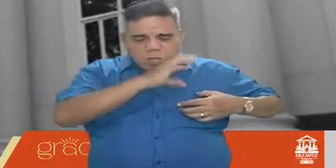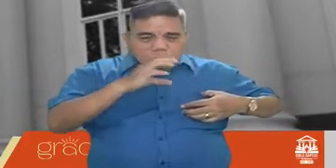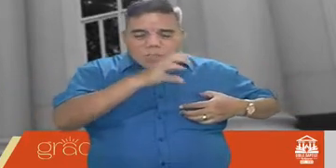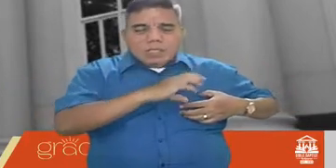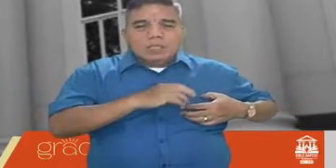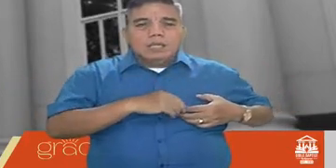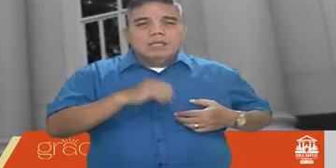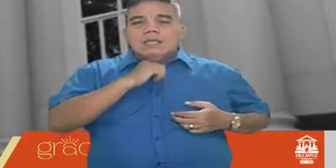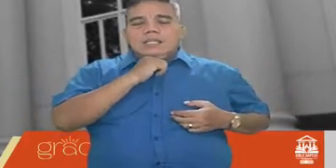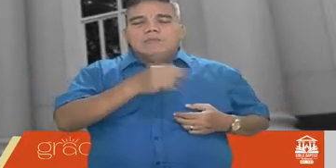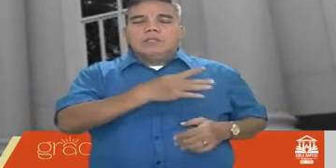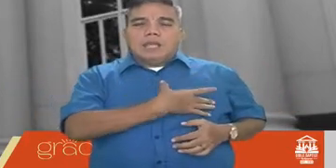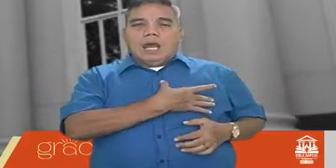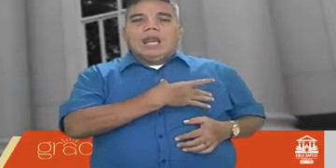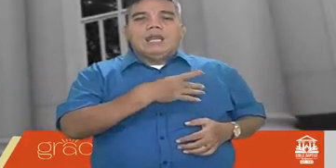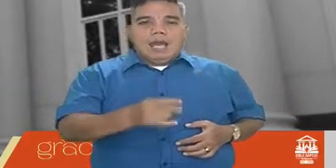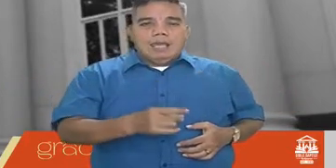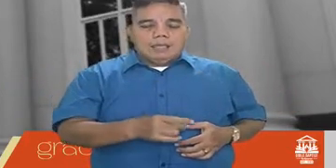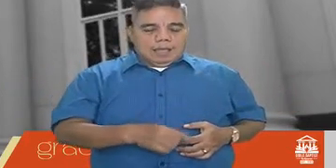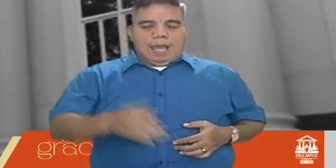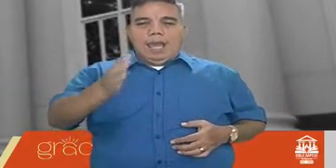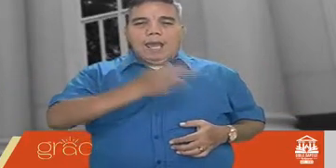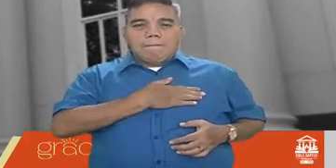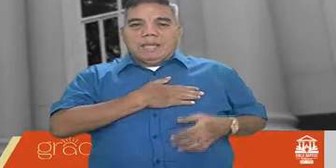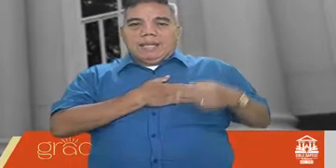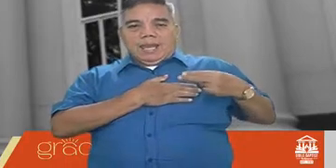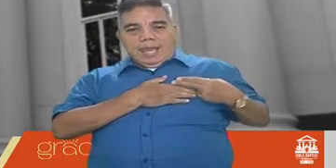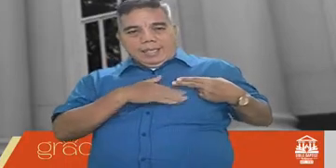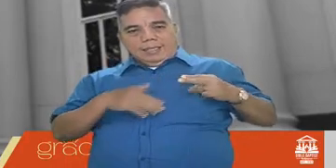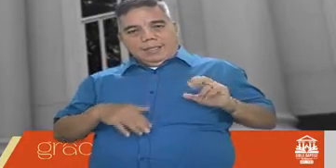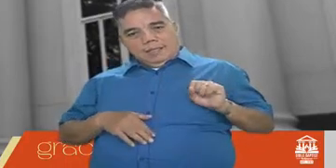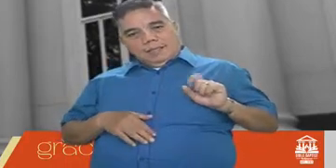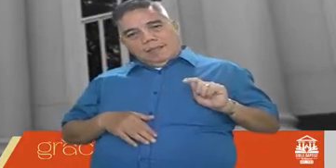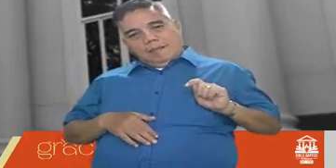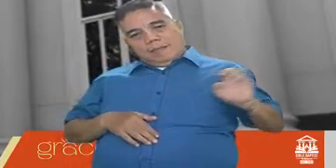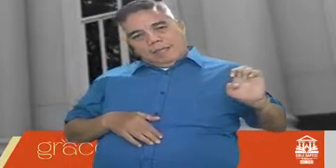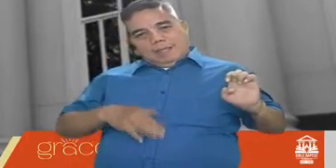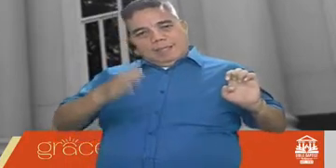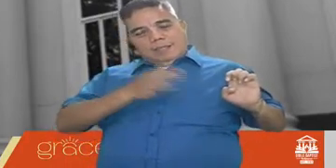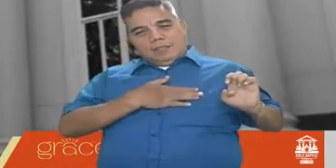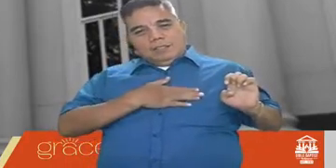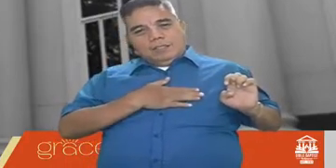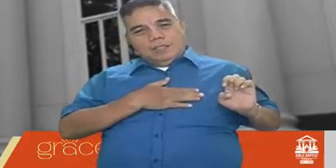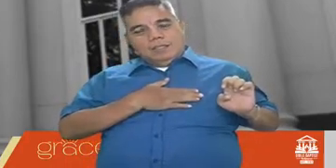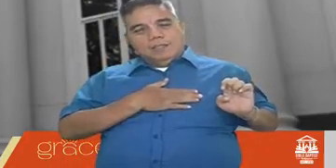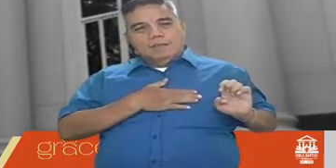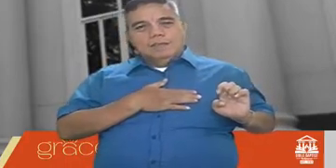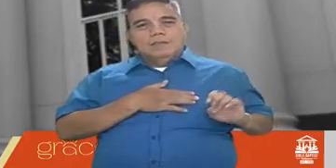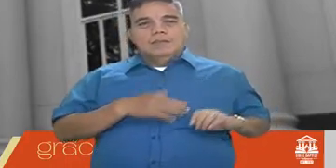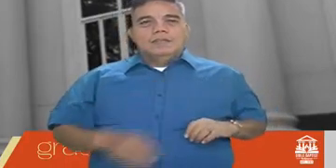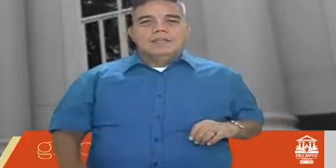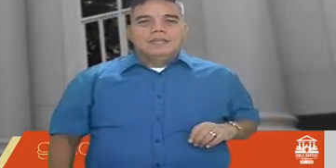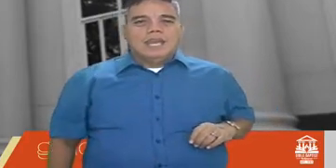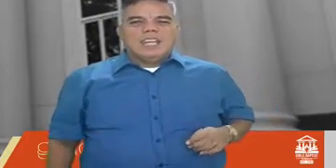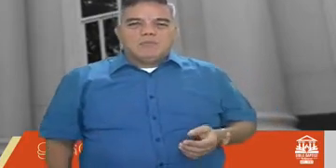mayo kay dili ta buot nga ang pagka bitter ang pagka sabi binisay bitter